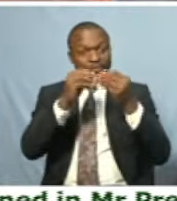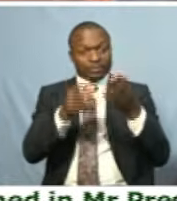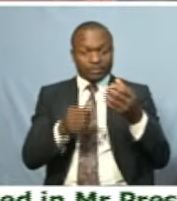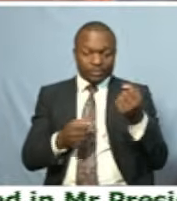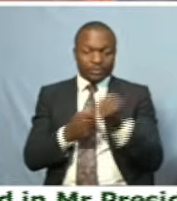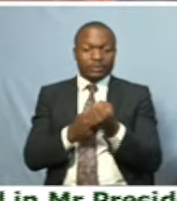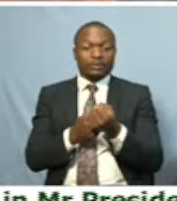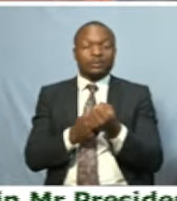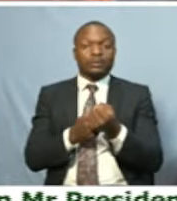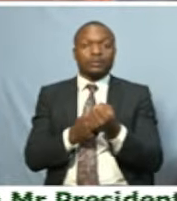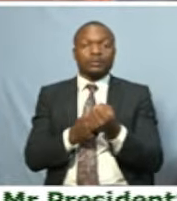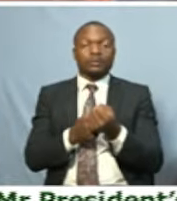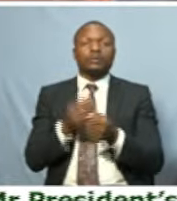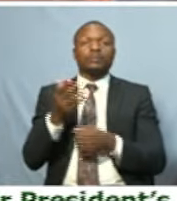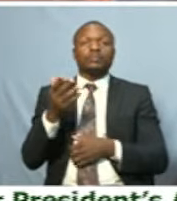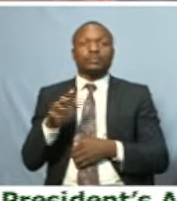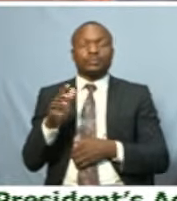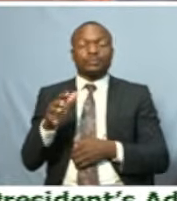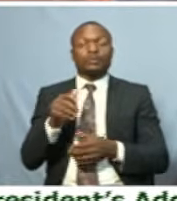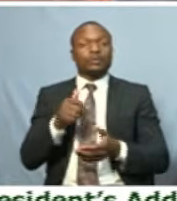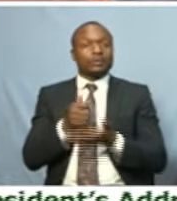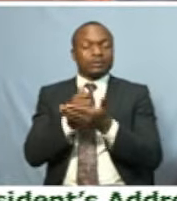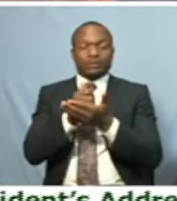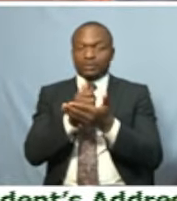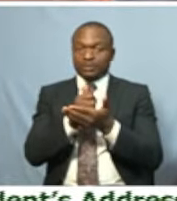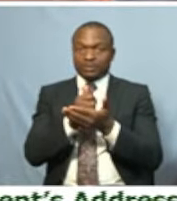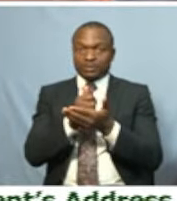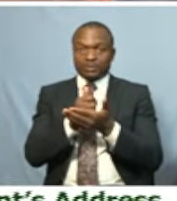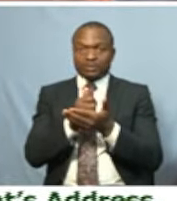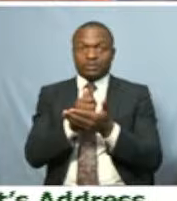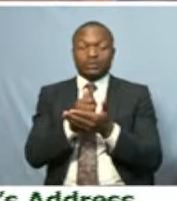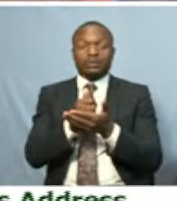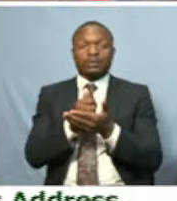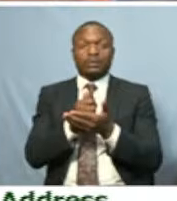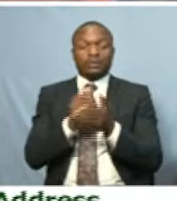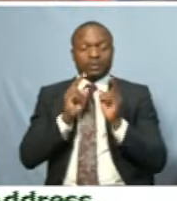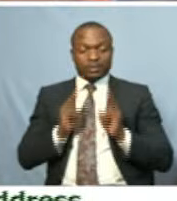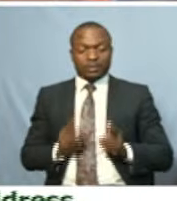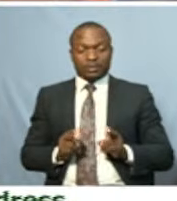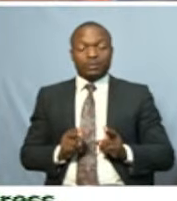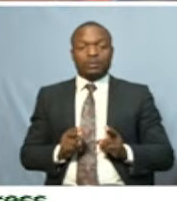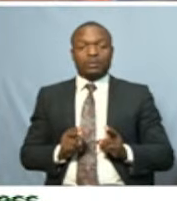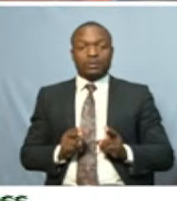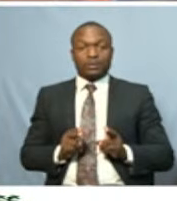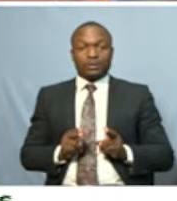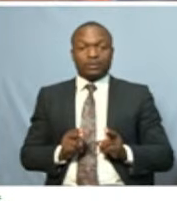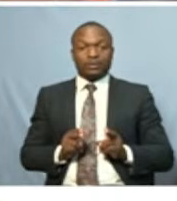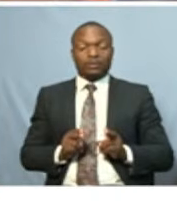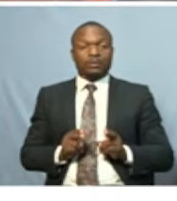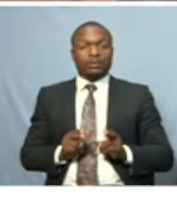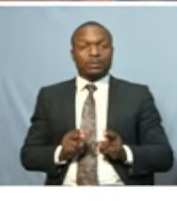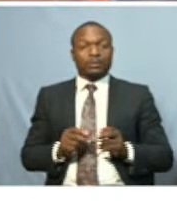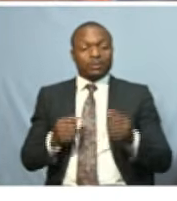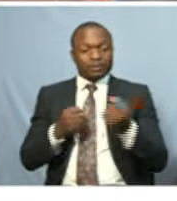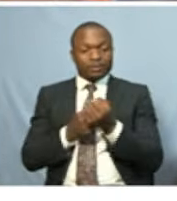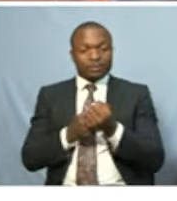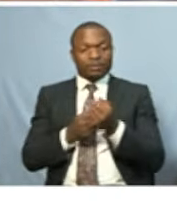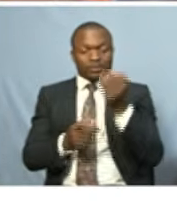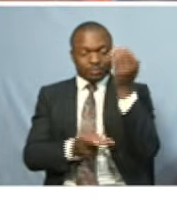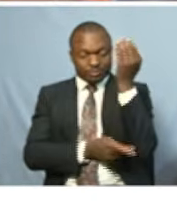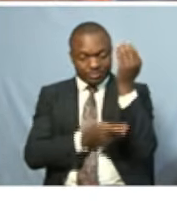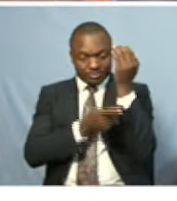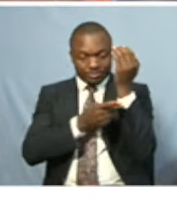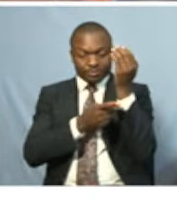during natural disasters, assisting in humanitarian interventions, or supporting infrastructure development in times of